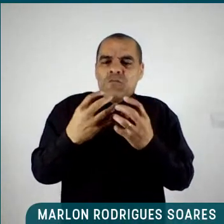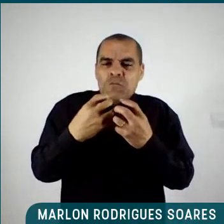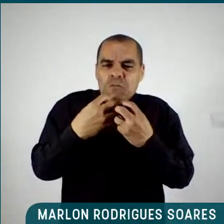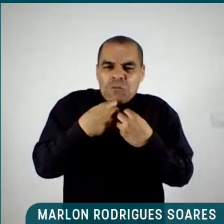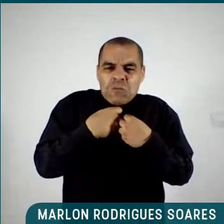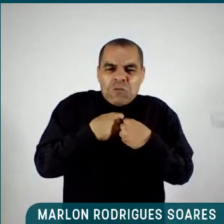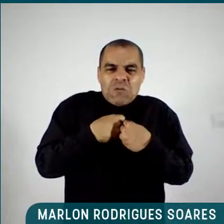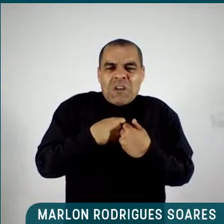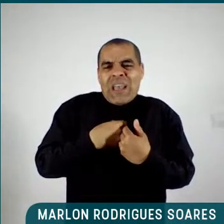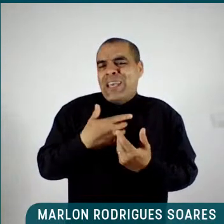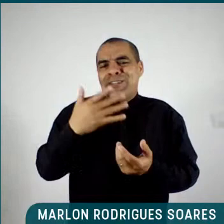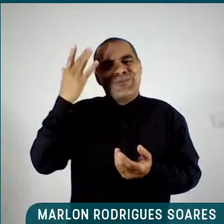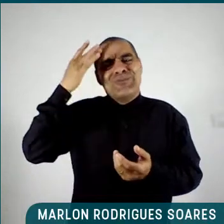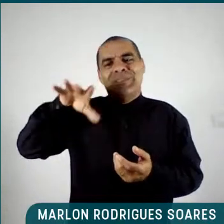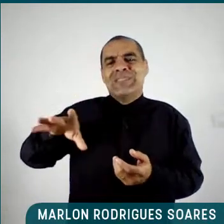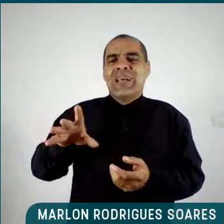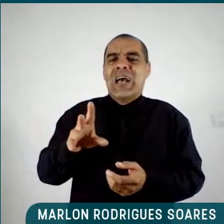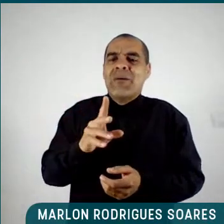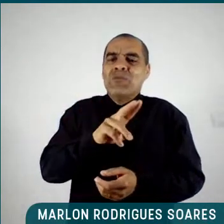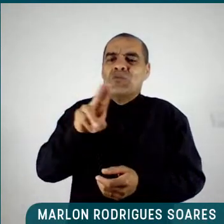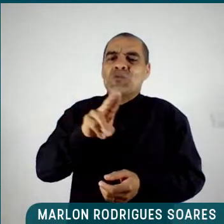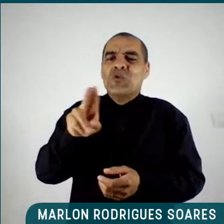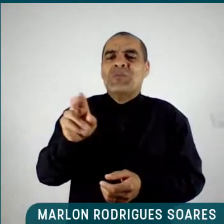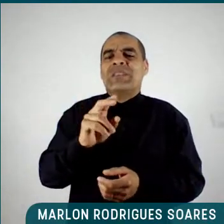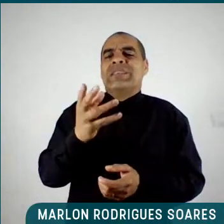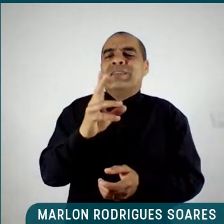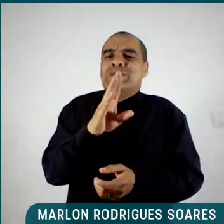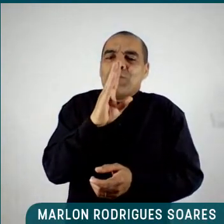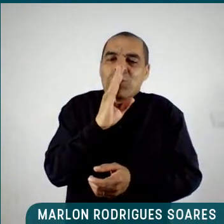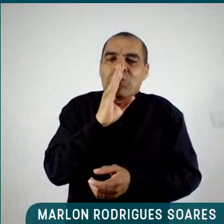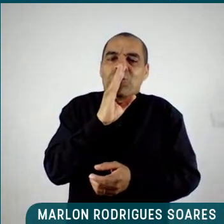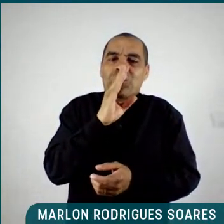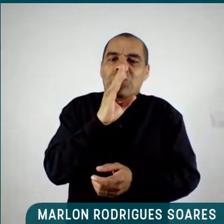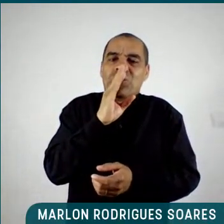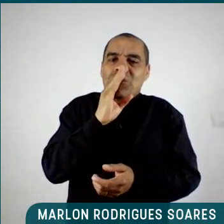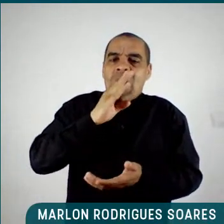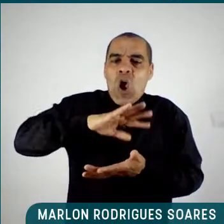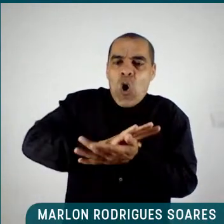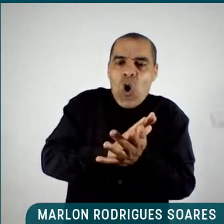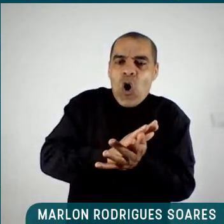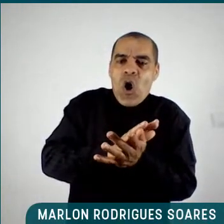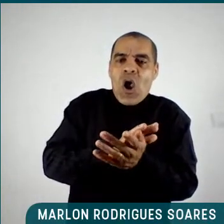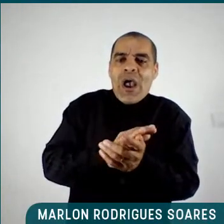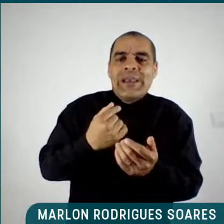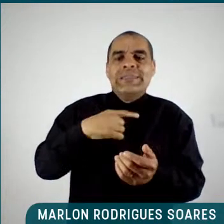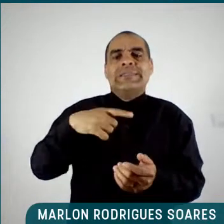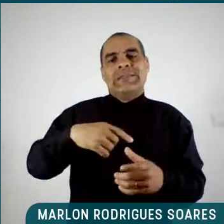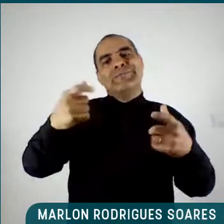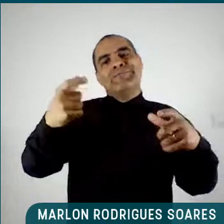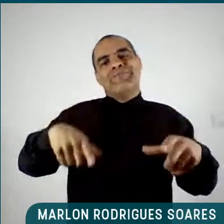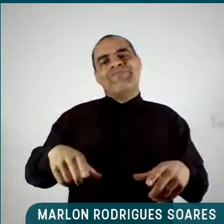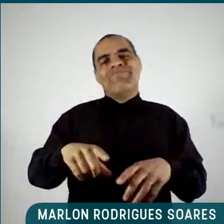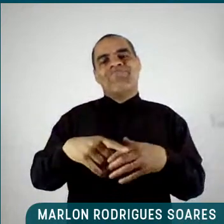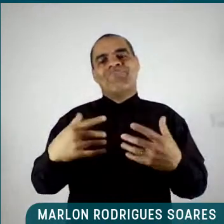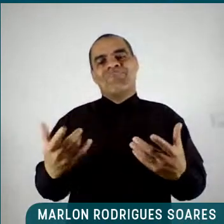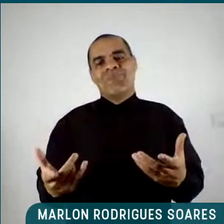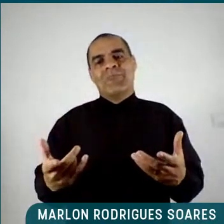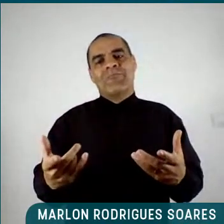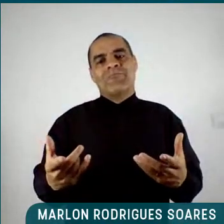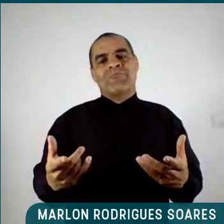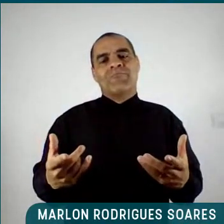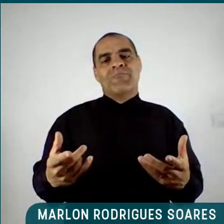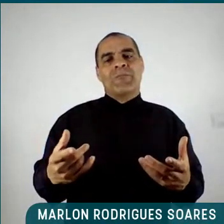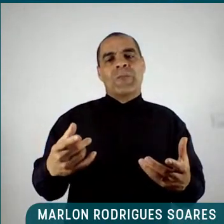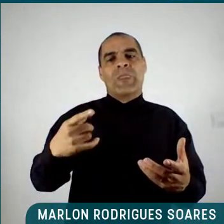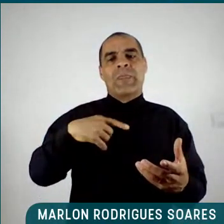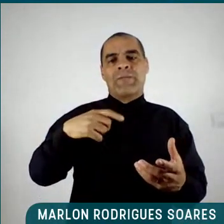that we just end up being, we quieten ourselves.